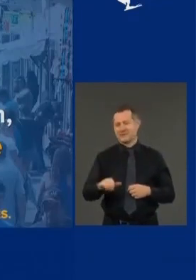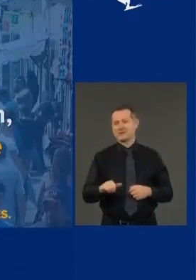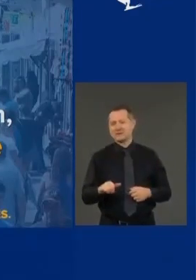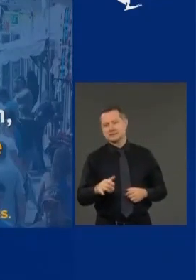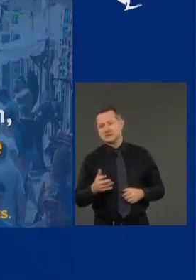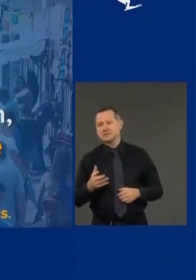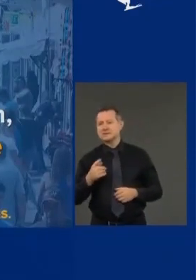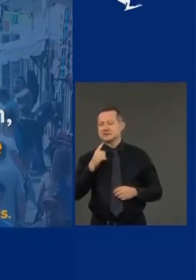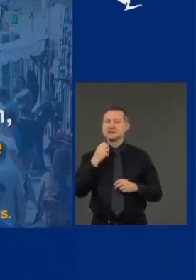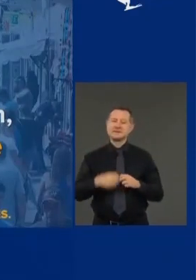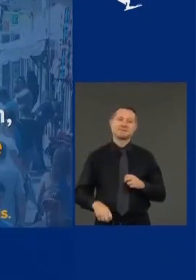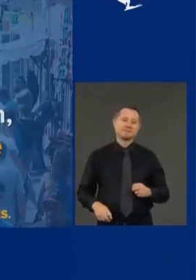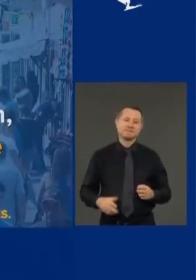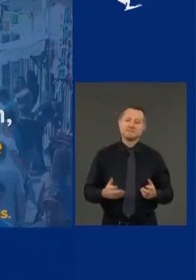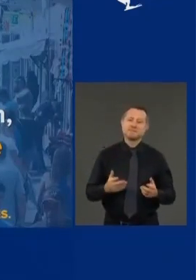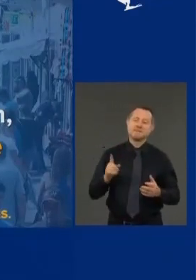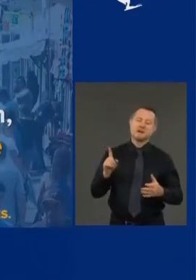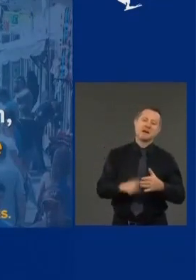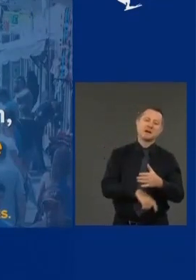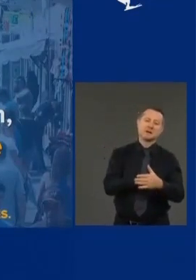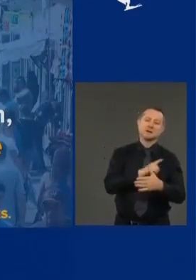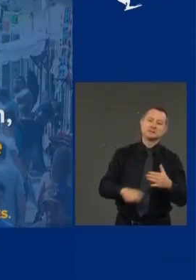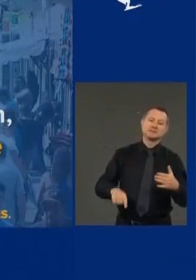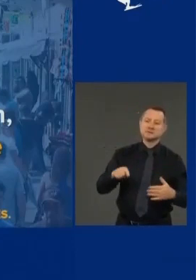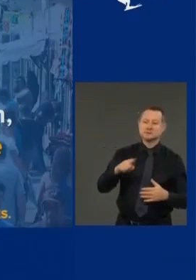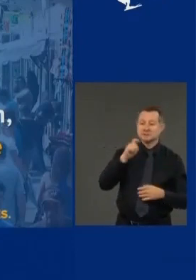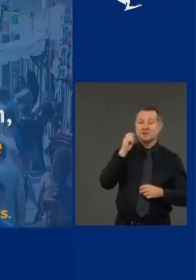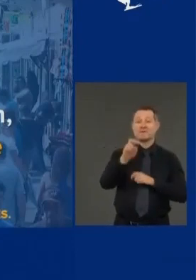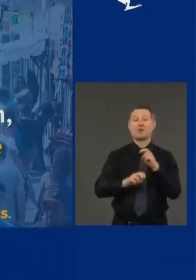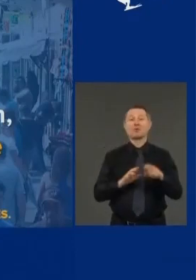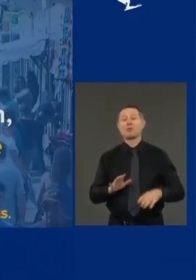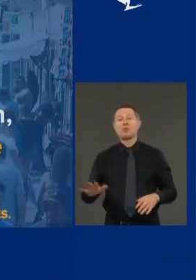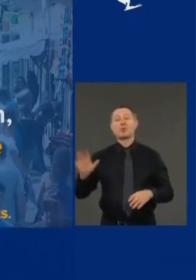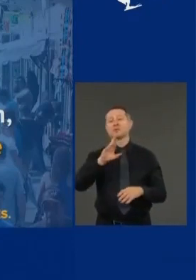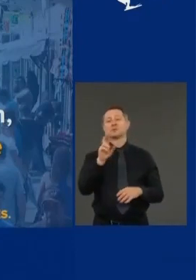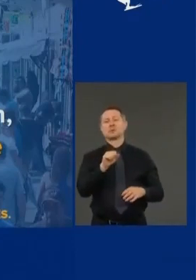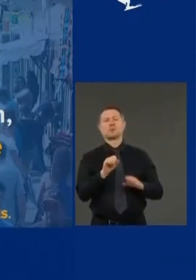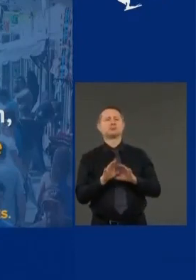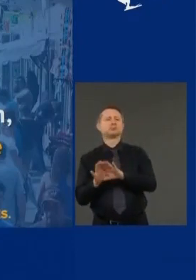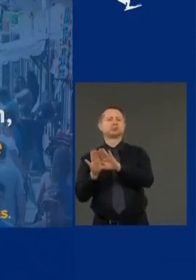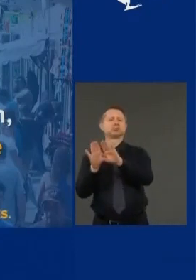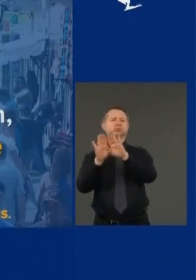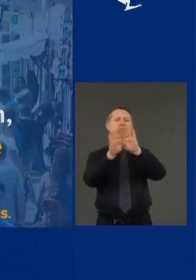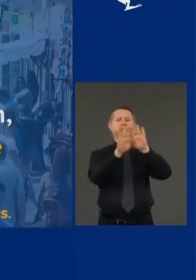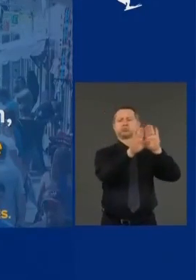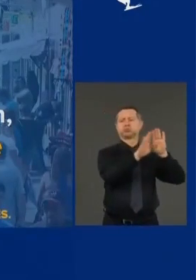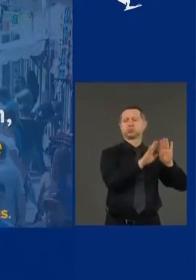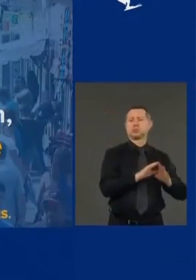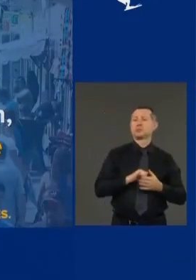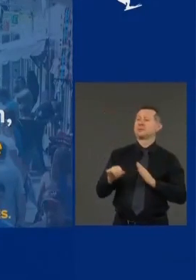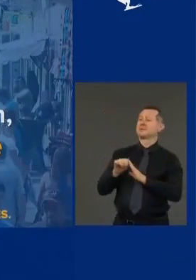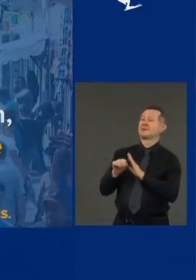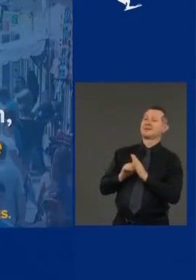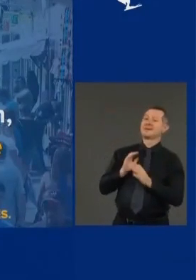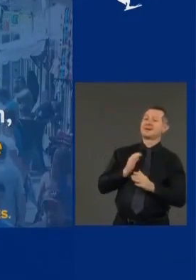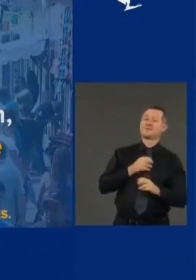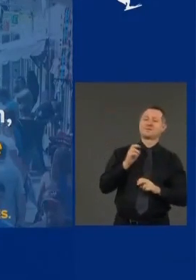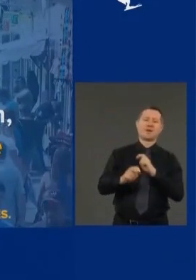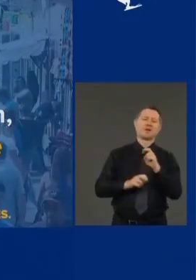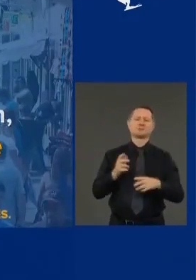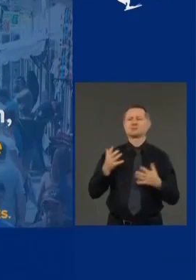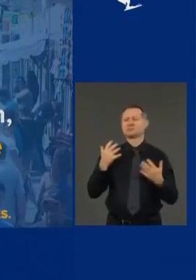tough one. Fairs all across the nation are not reopening. We have a fantastic state fair in Syracuse. We've invested a lot of